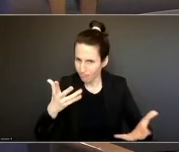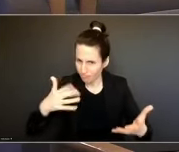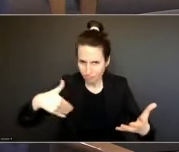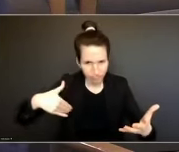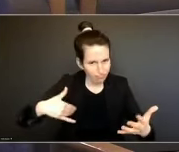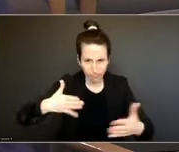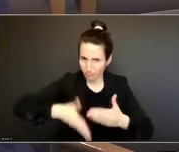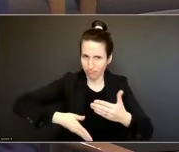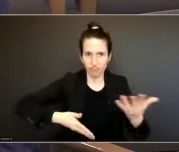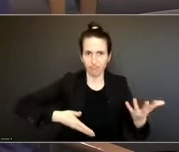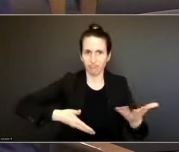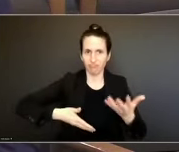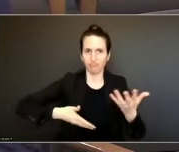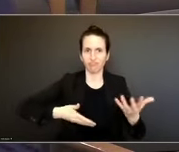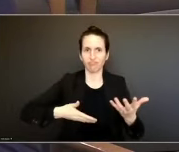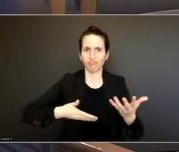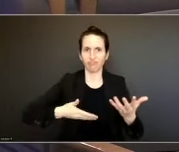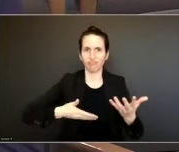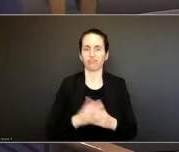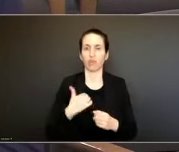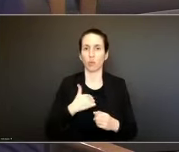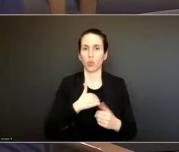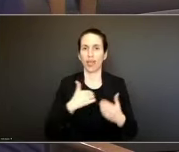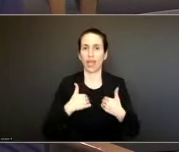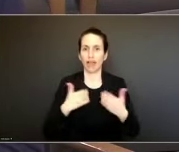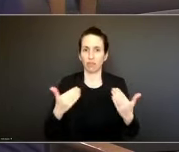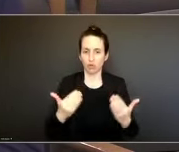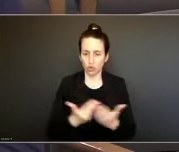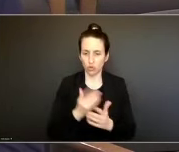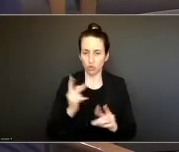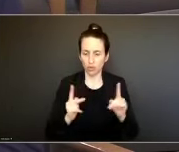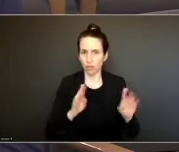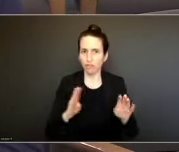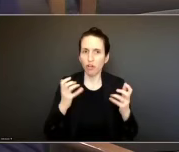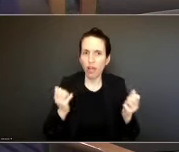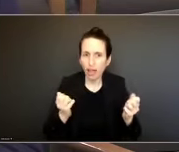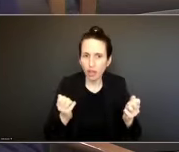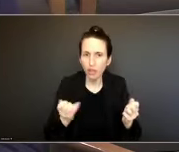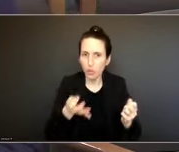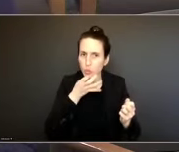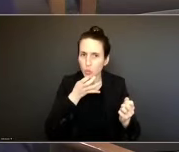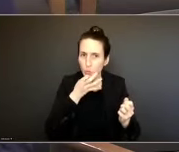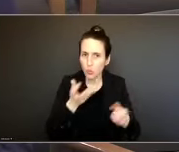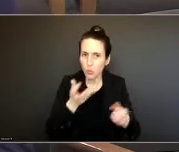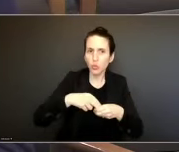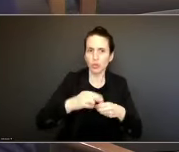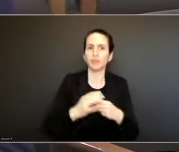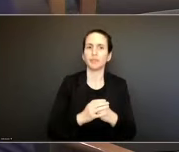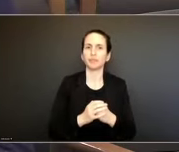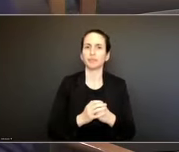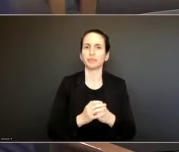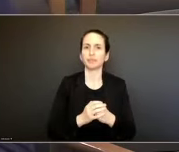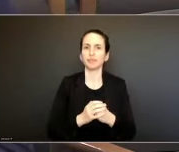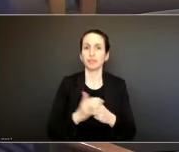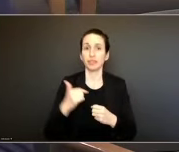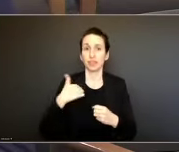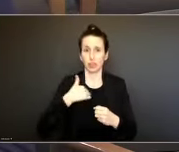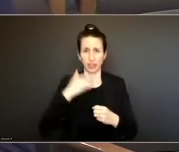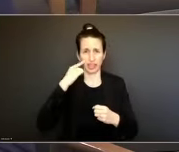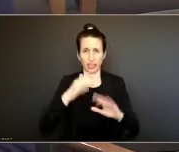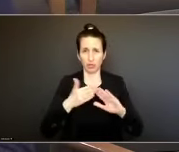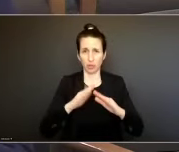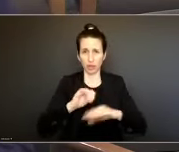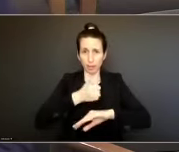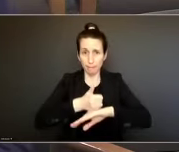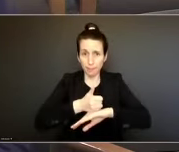that. We think this community-based initiative has veracity and merit, and it gives some spirit and some hope